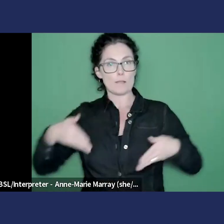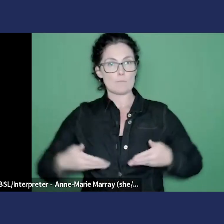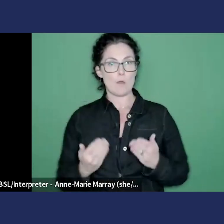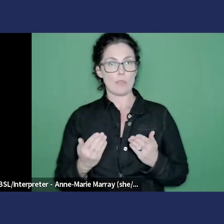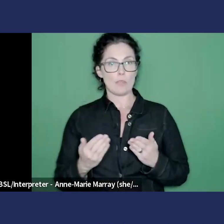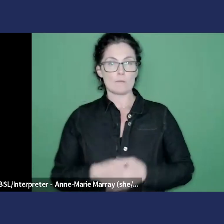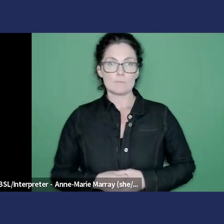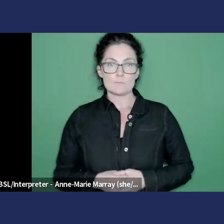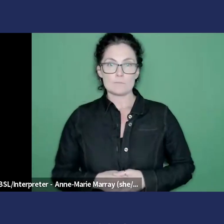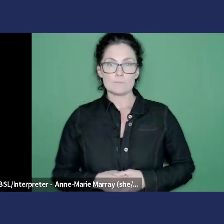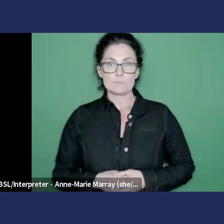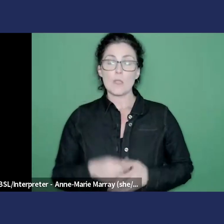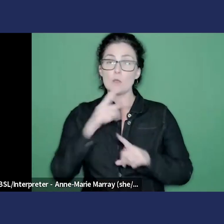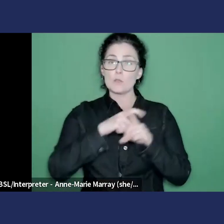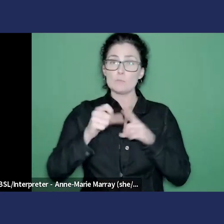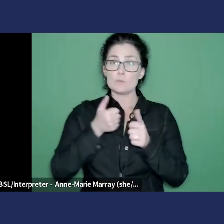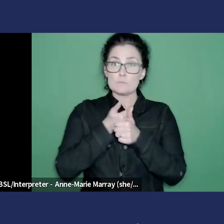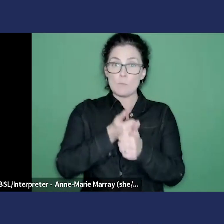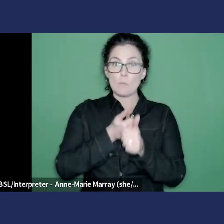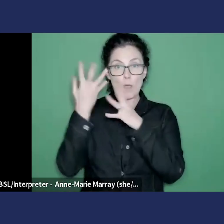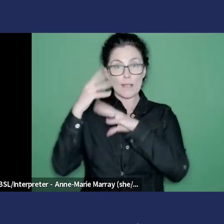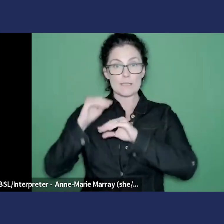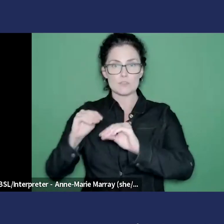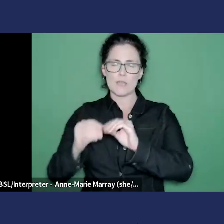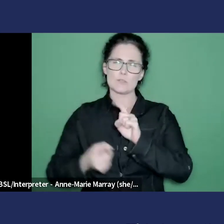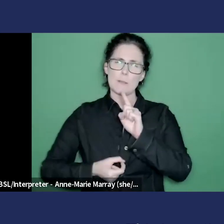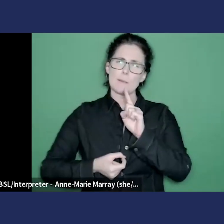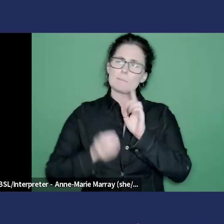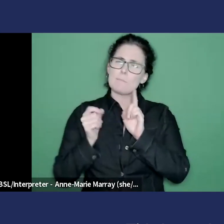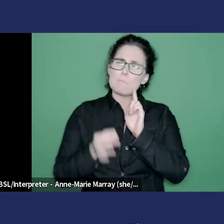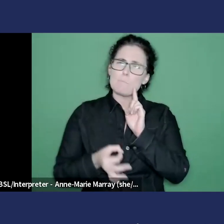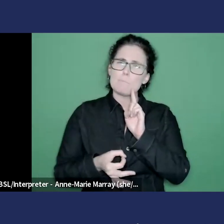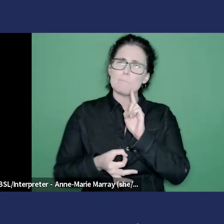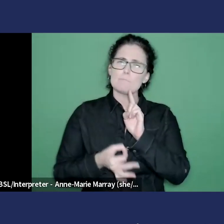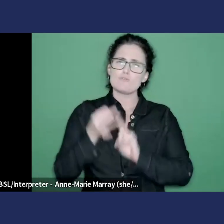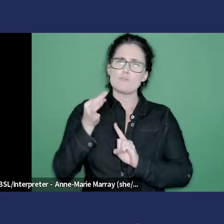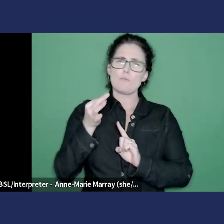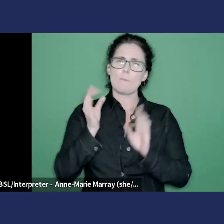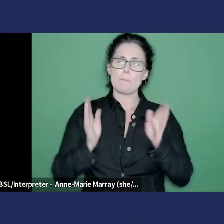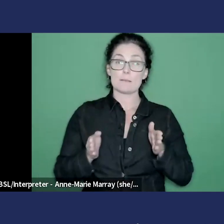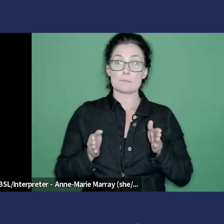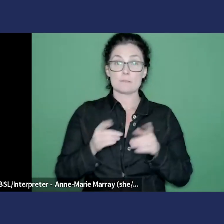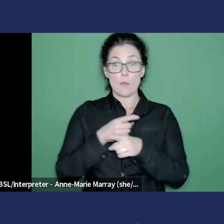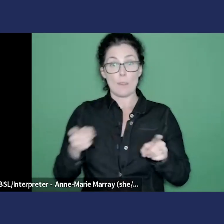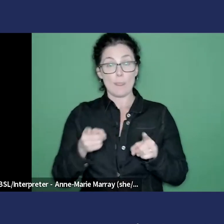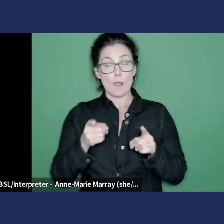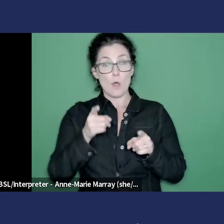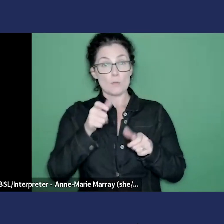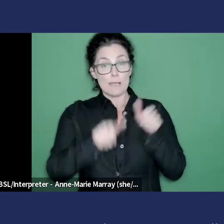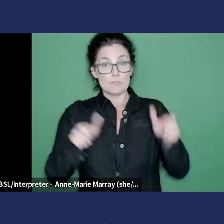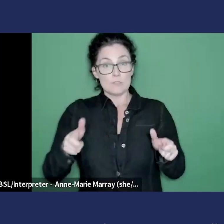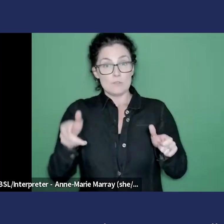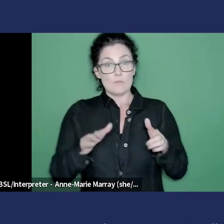build community support and education. This is particularly important for patients that are from ethnic minority